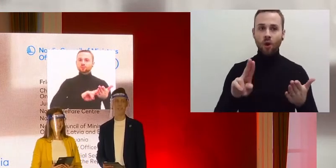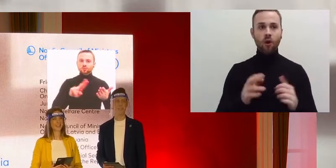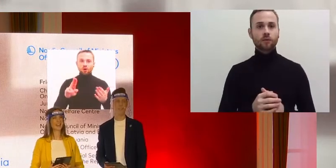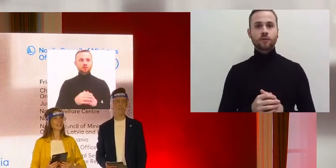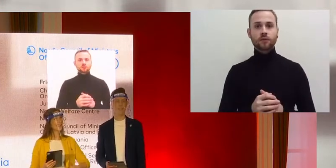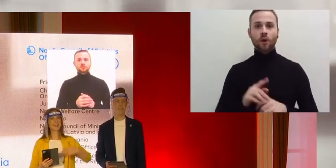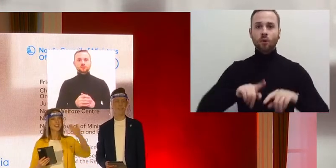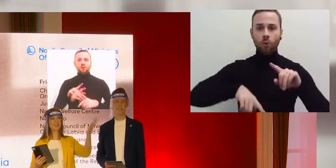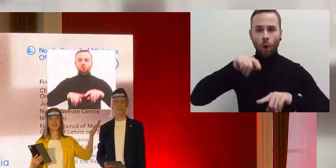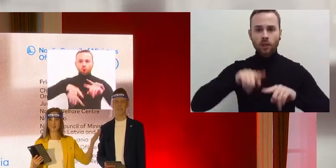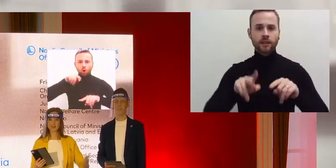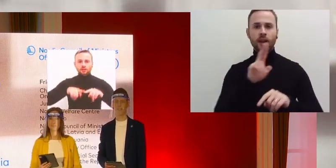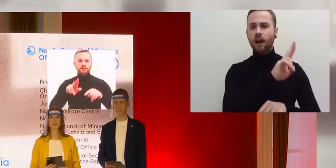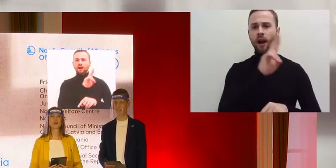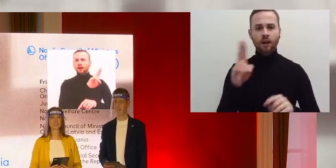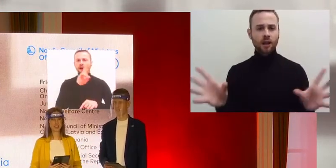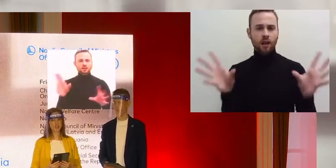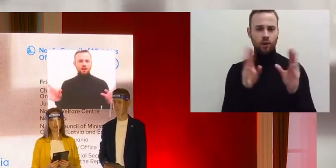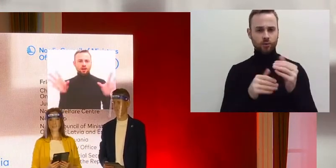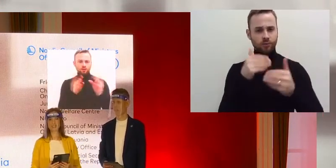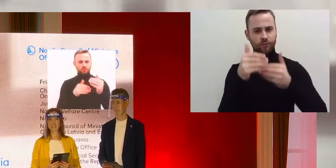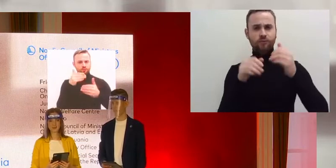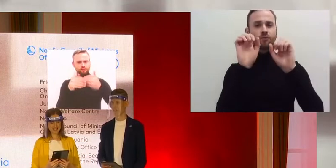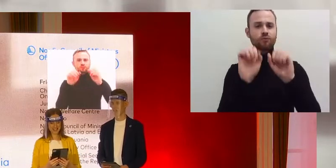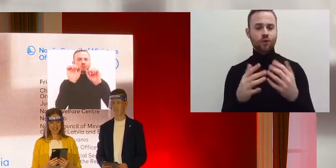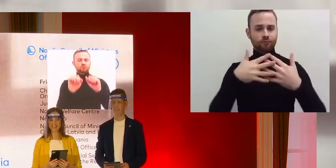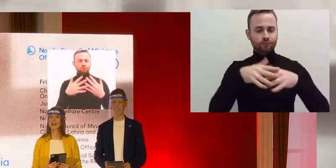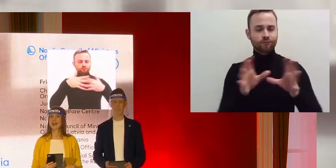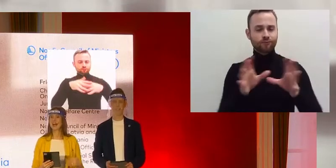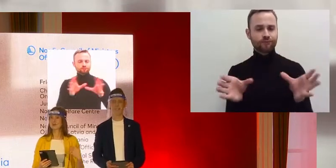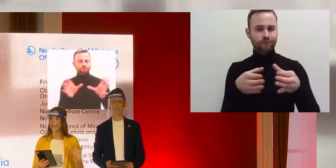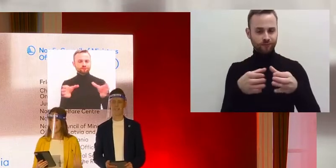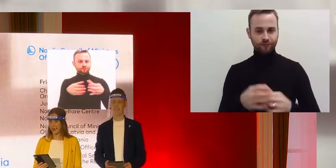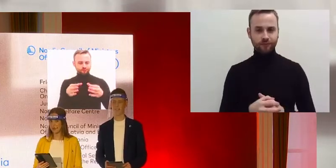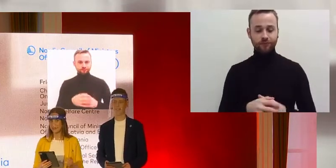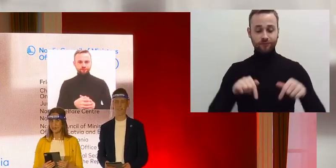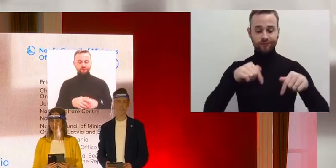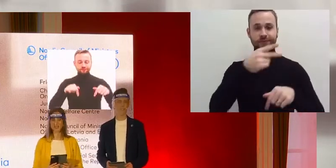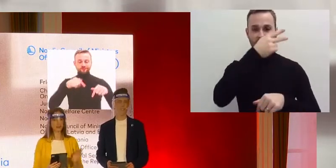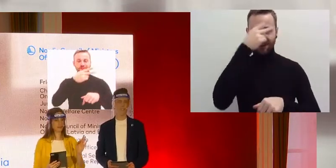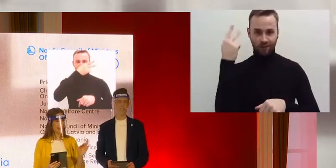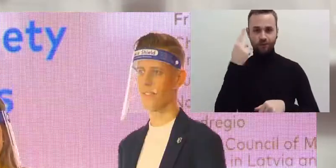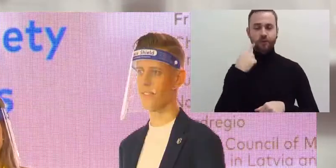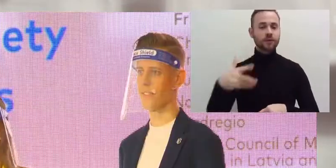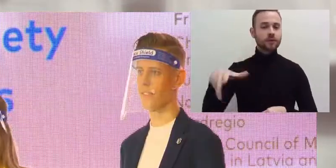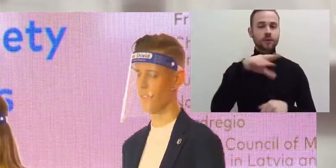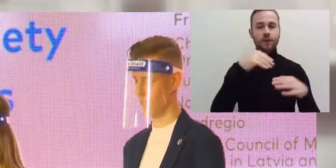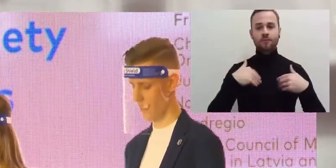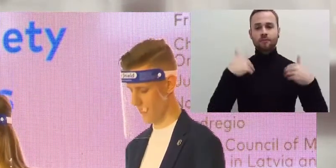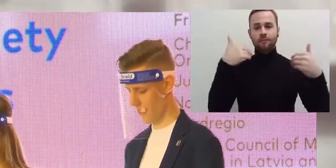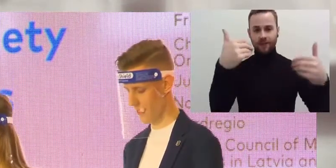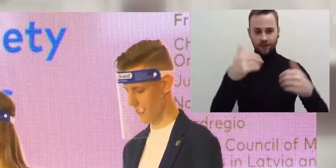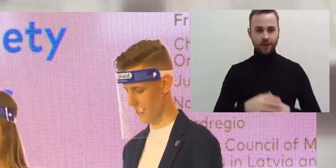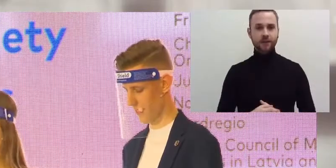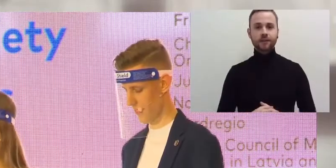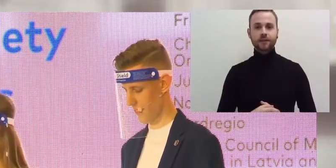country and say hello to all the Baltic and Nordic region once again, I'm happy to share that back in